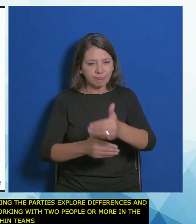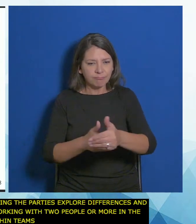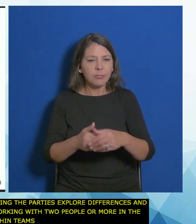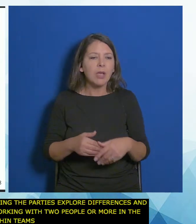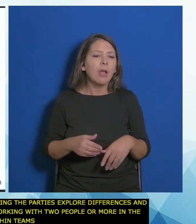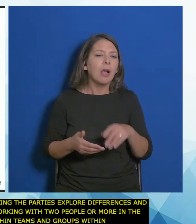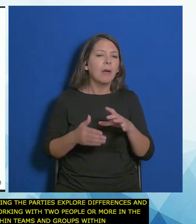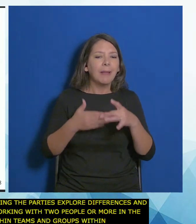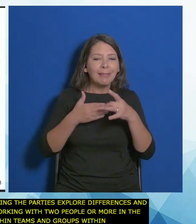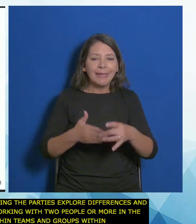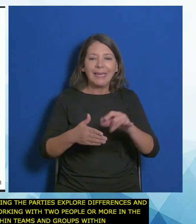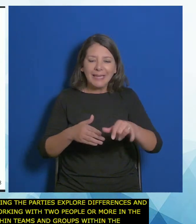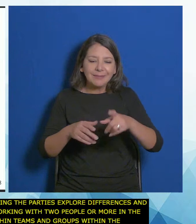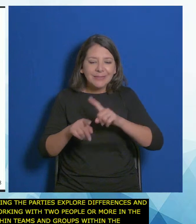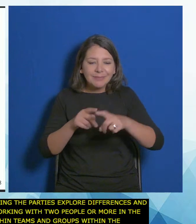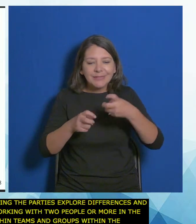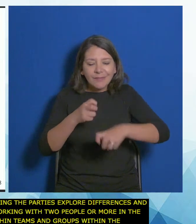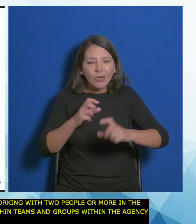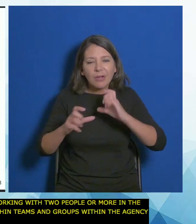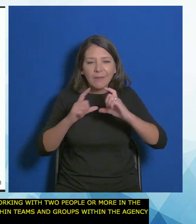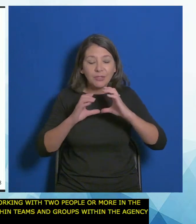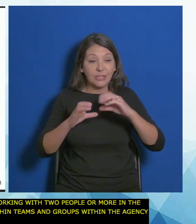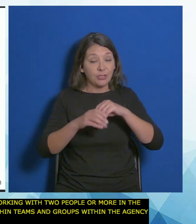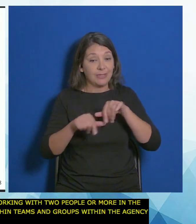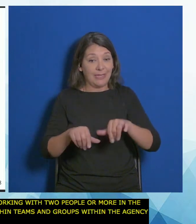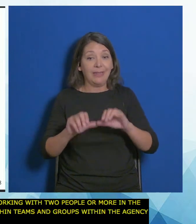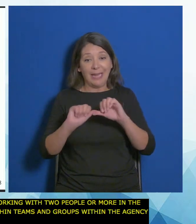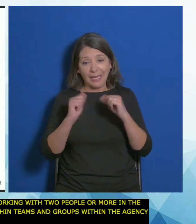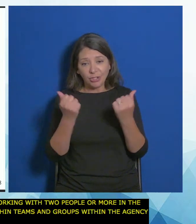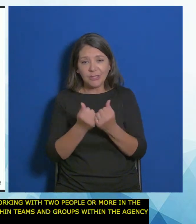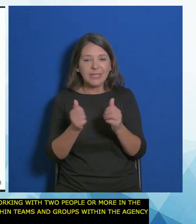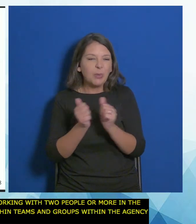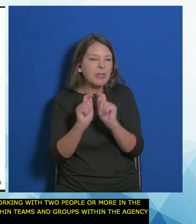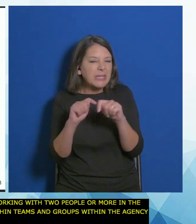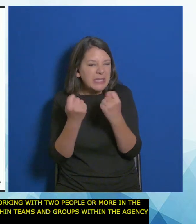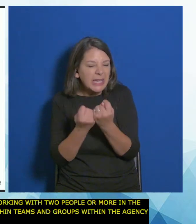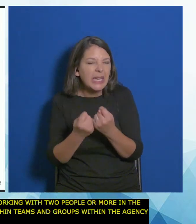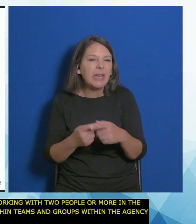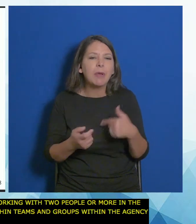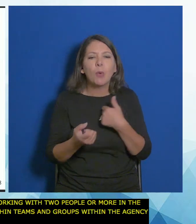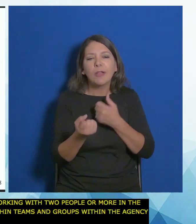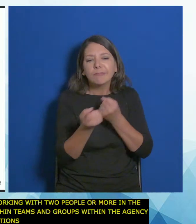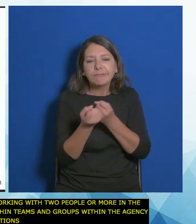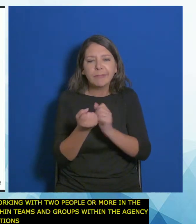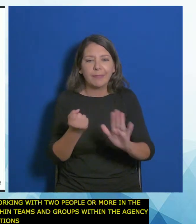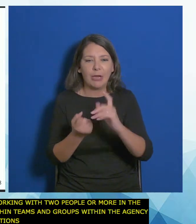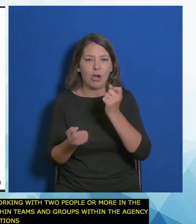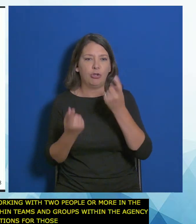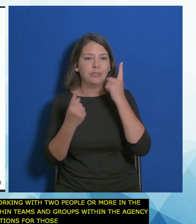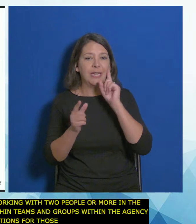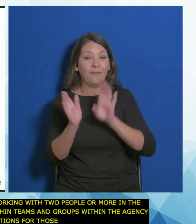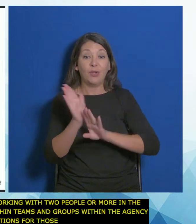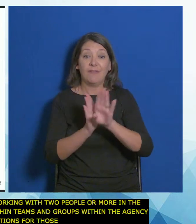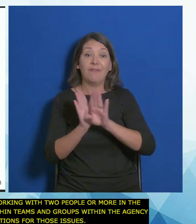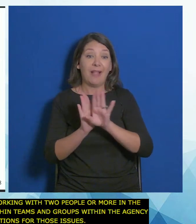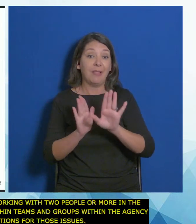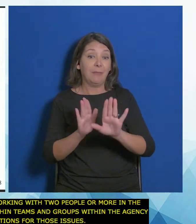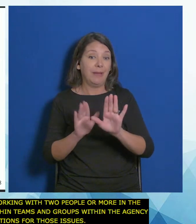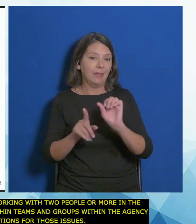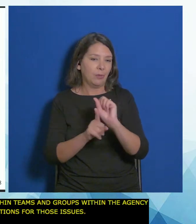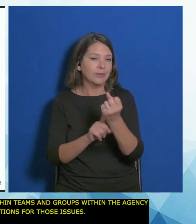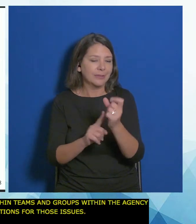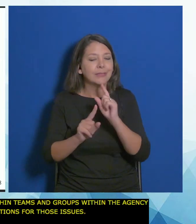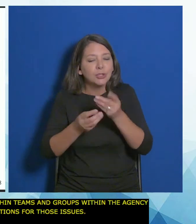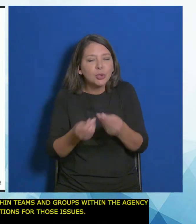promoting understanding, and also developing workable solutions for those issues. And then on to conciliation,